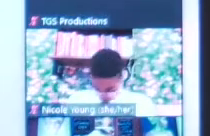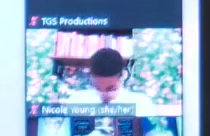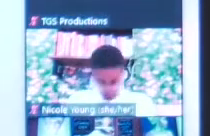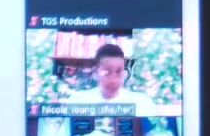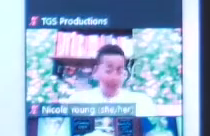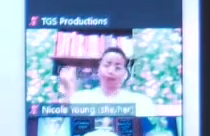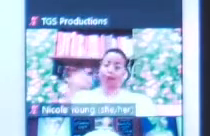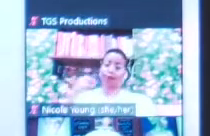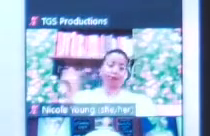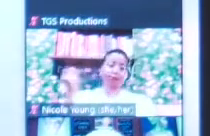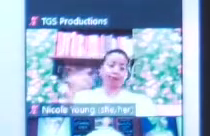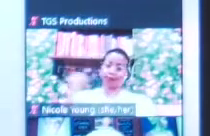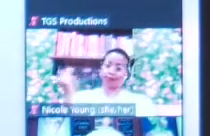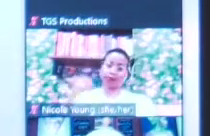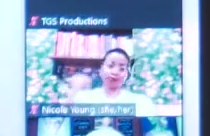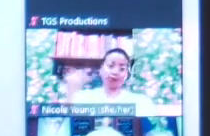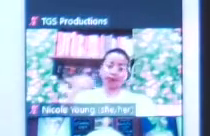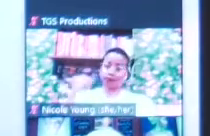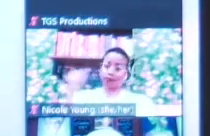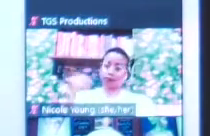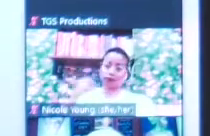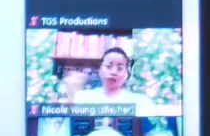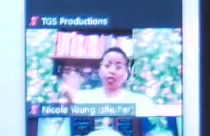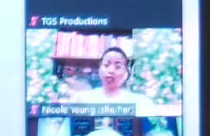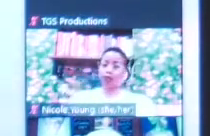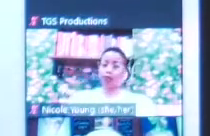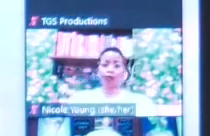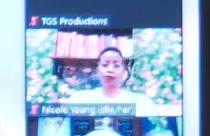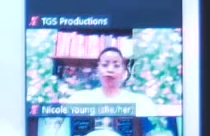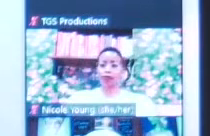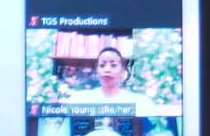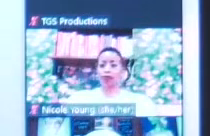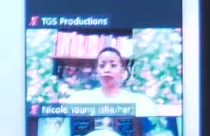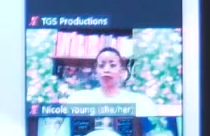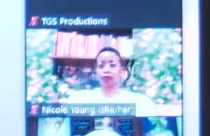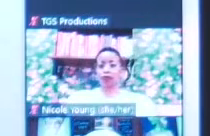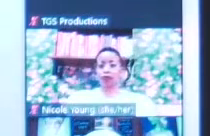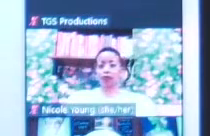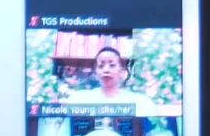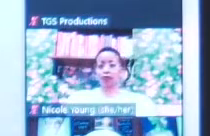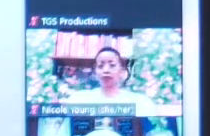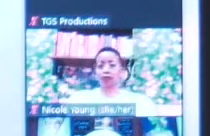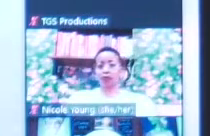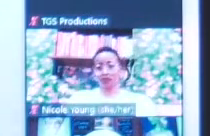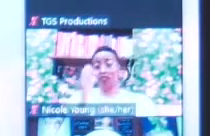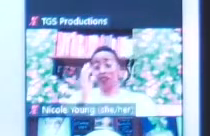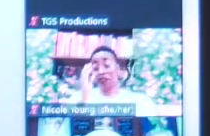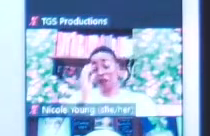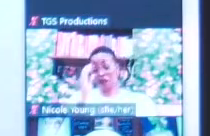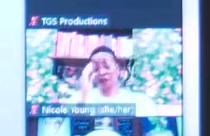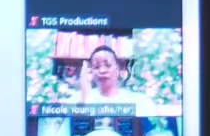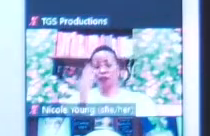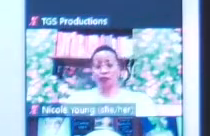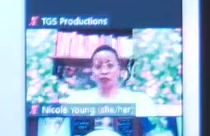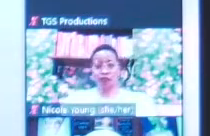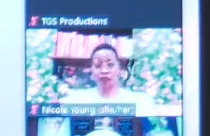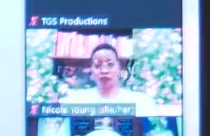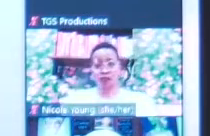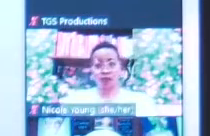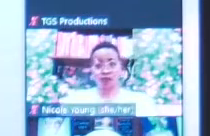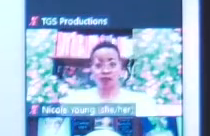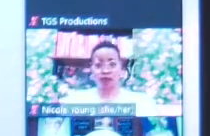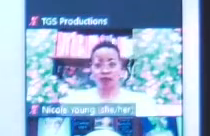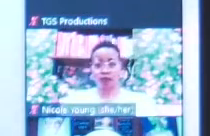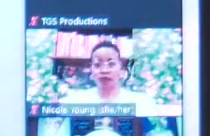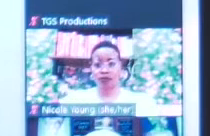harm. So no one is going to believe, like Nicole, you did research, you experienced, you did all of this stuff, and there were still people